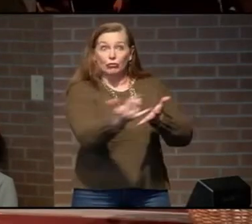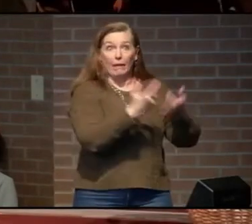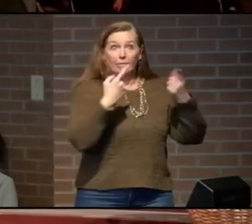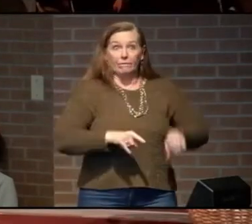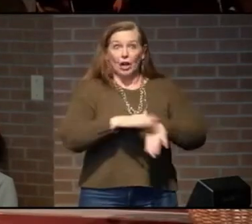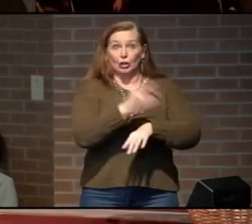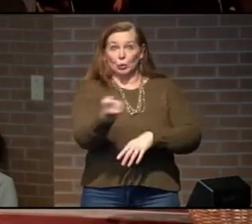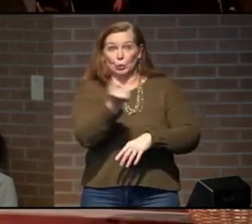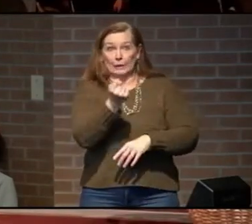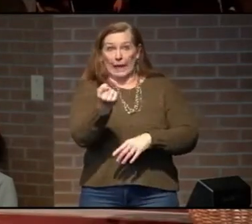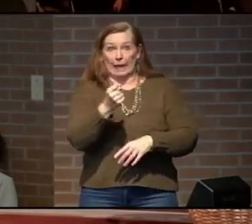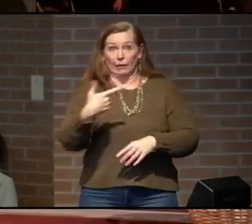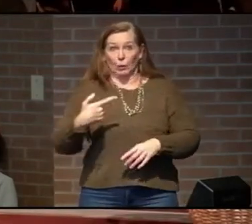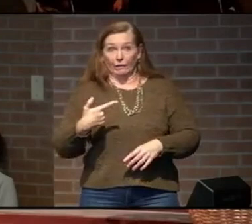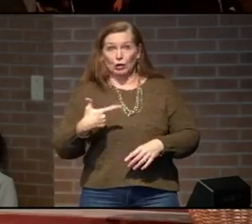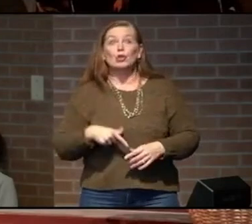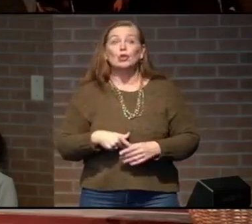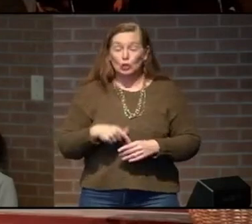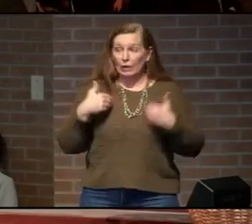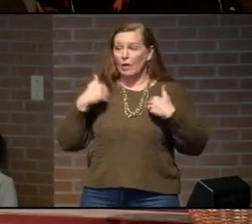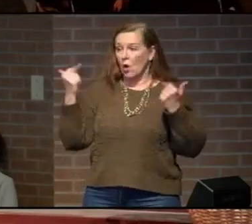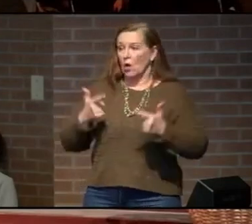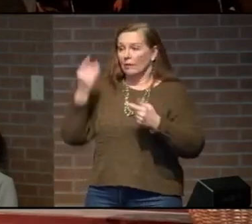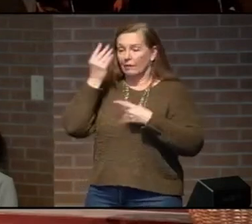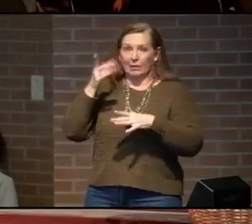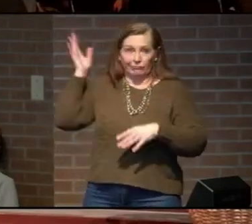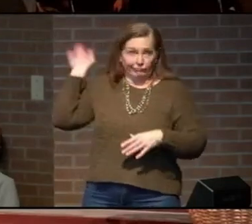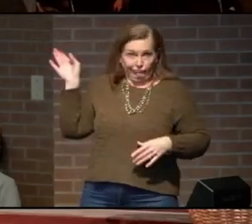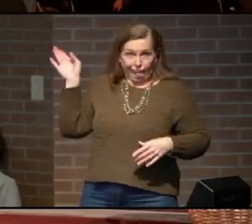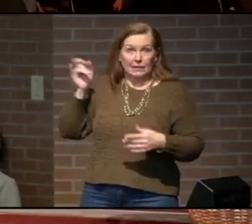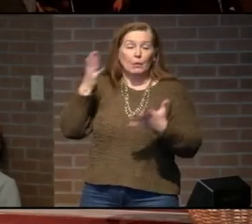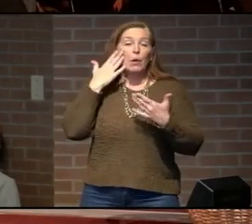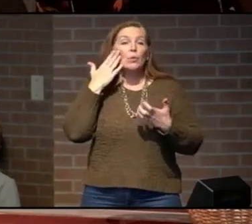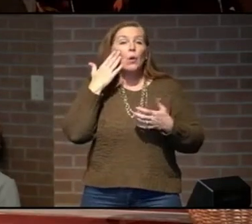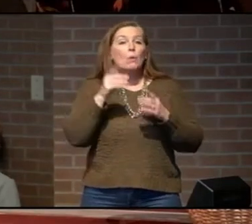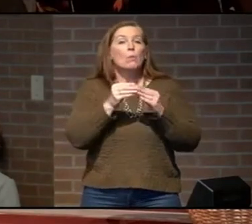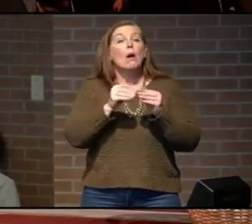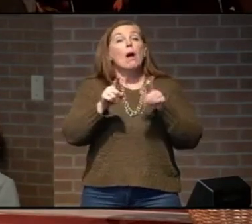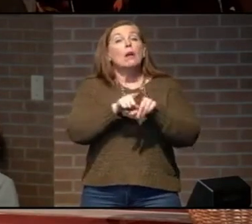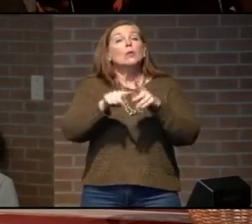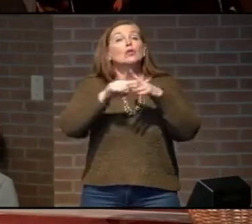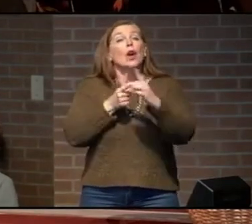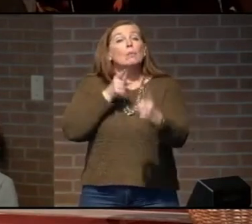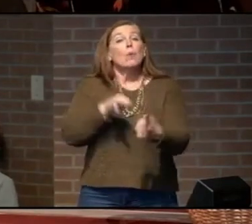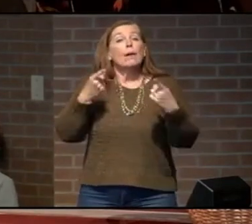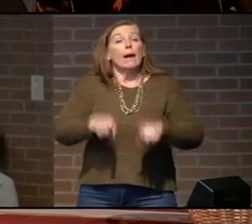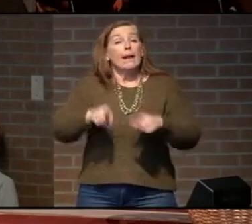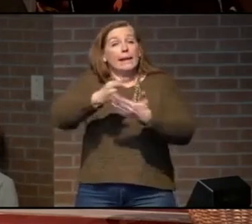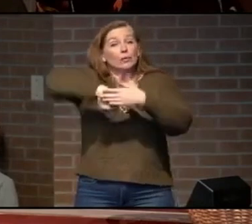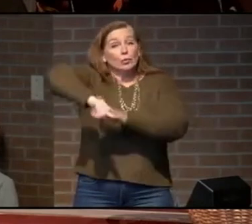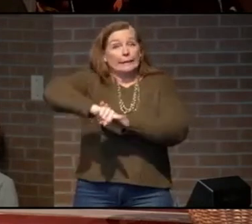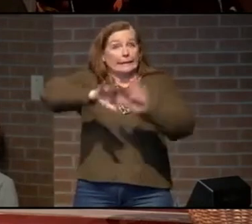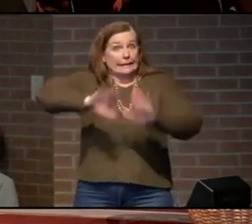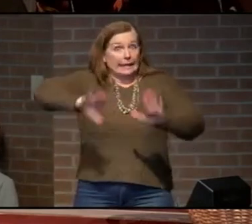Tuesday, the 21st. All the information is right there if you want to know more. Also, Starting Point is coming up next week. So next Sunday, if you want